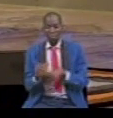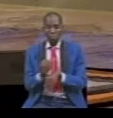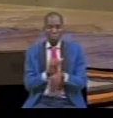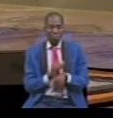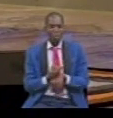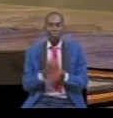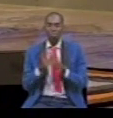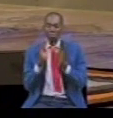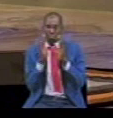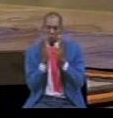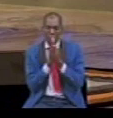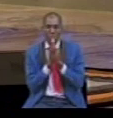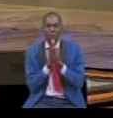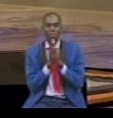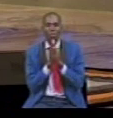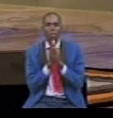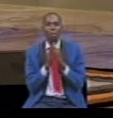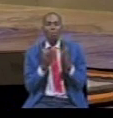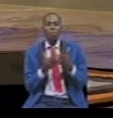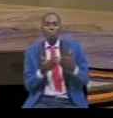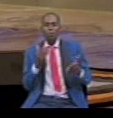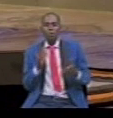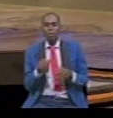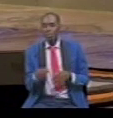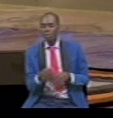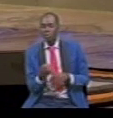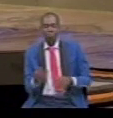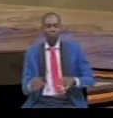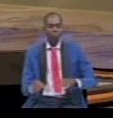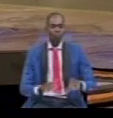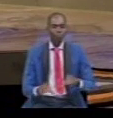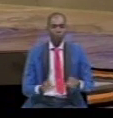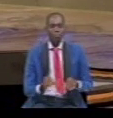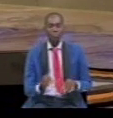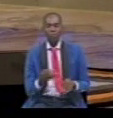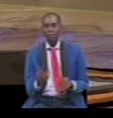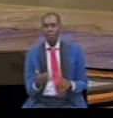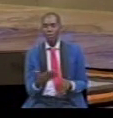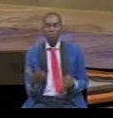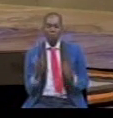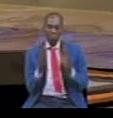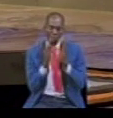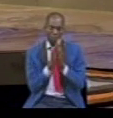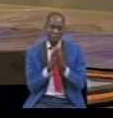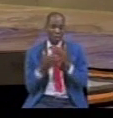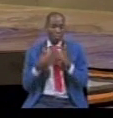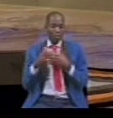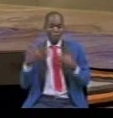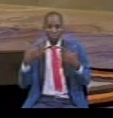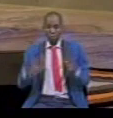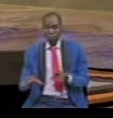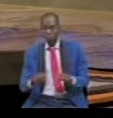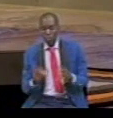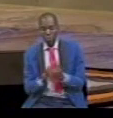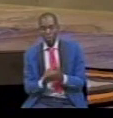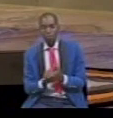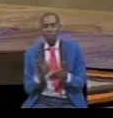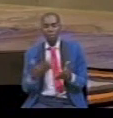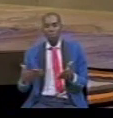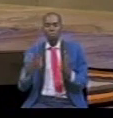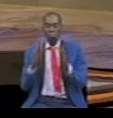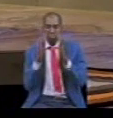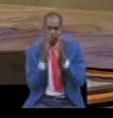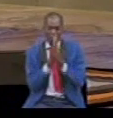duty, pray. Before any performance, pray. After that performance, pray.